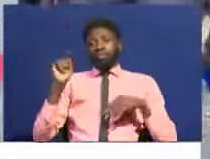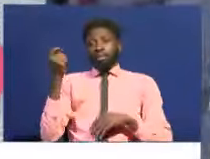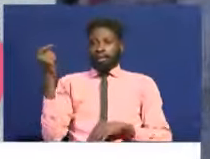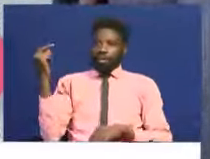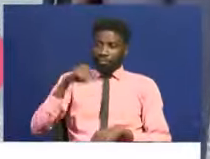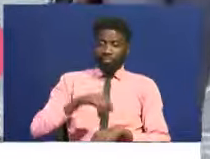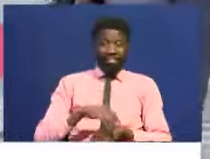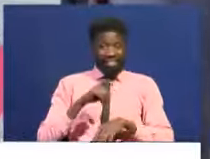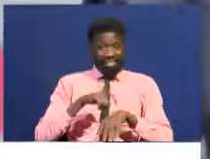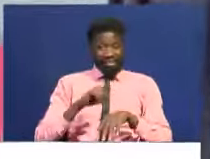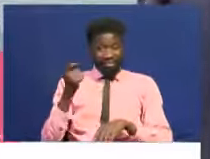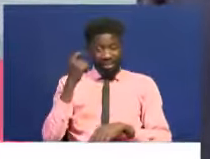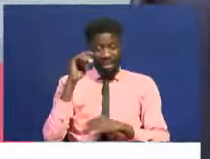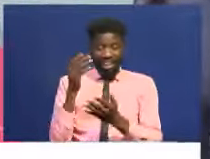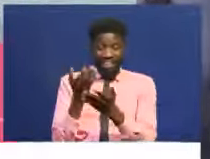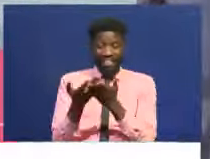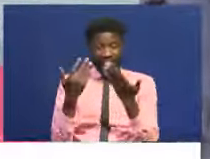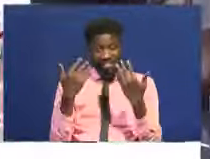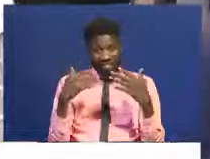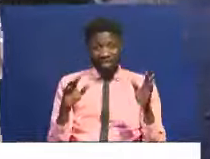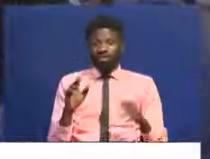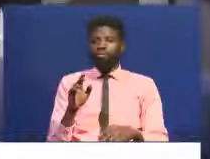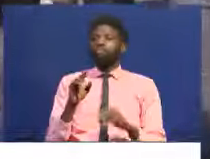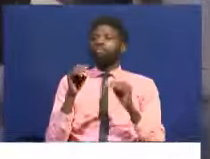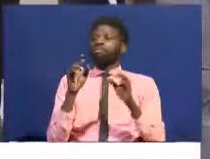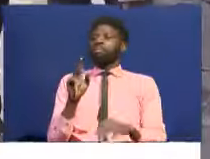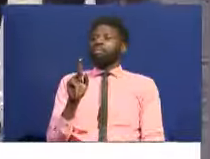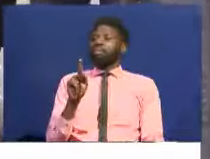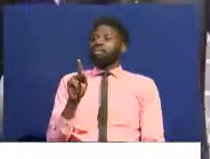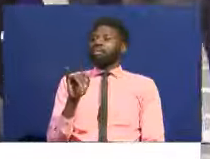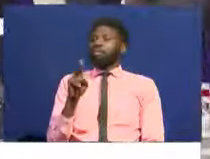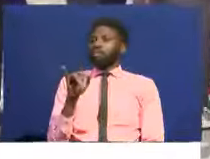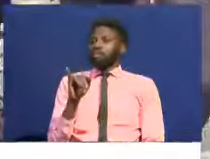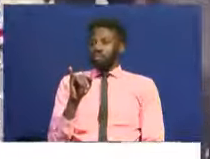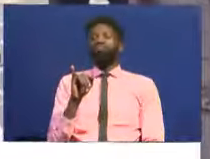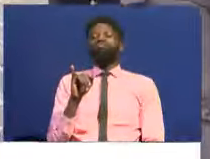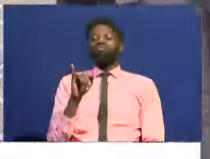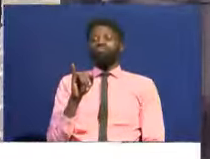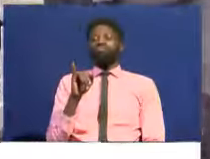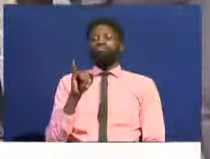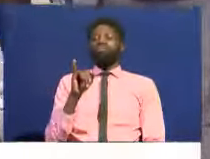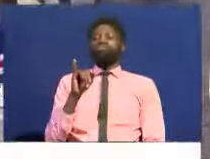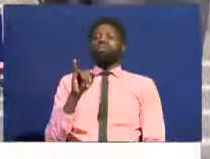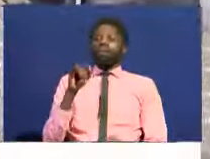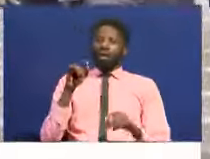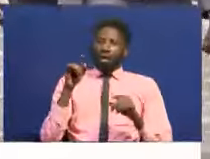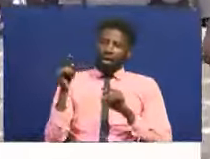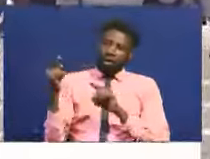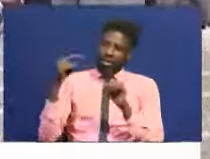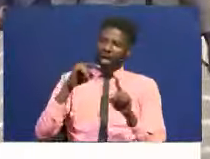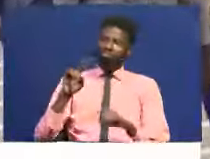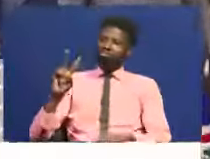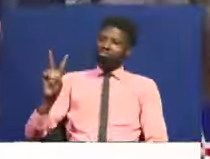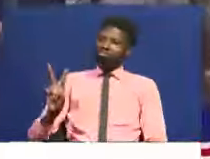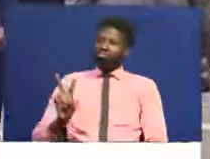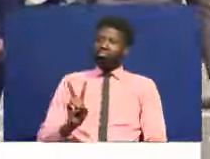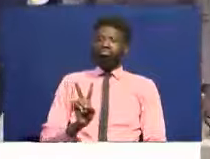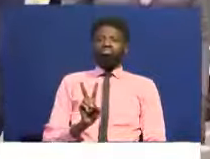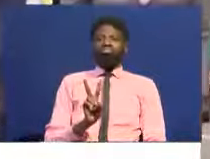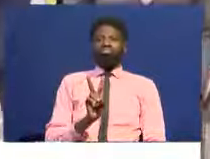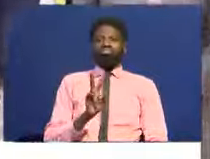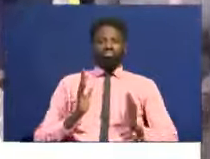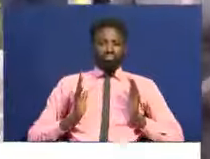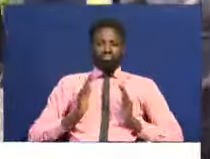hour, Professor Kindiki, joined the celebration dressed in a navy blue suit, white shirt and a red tie, accompanied by his spouse,